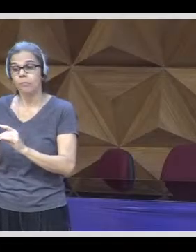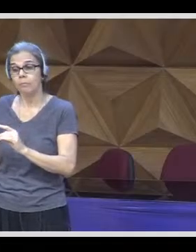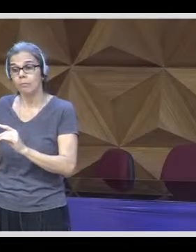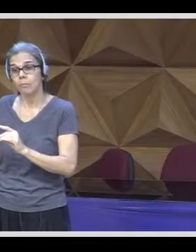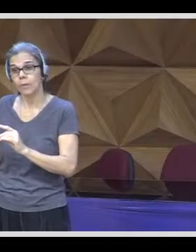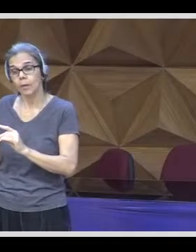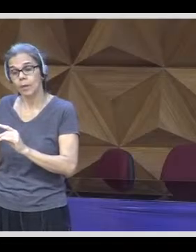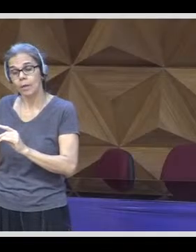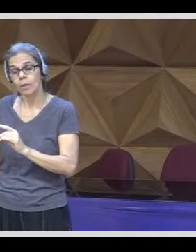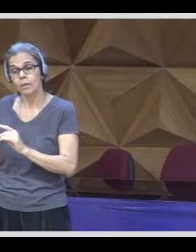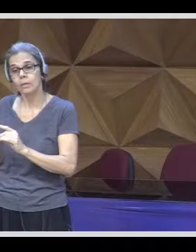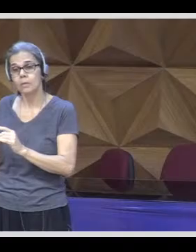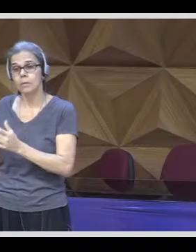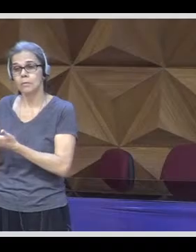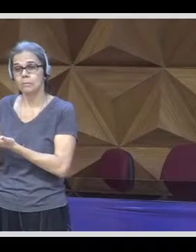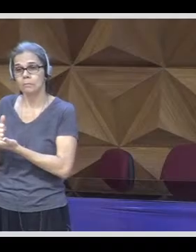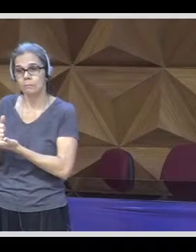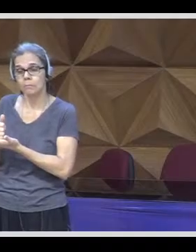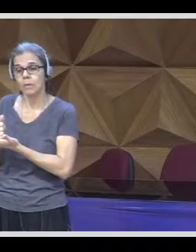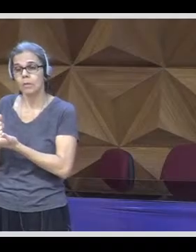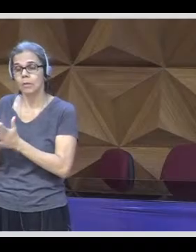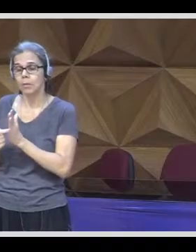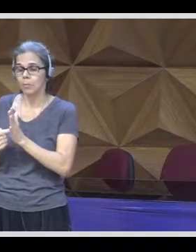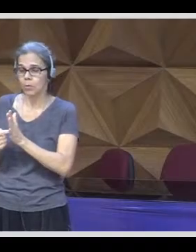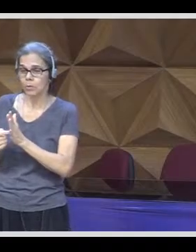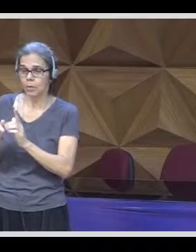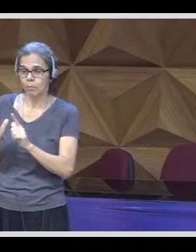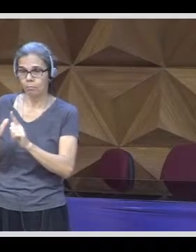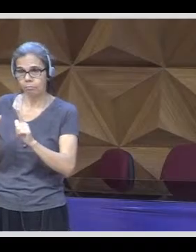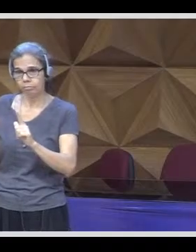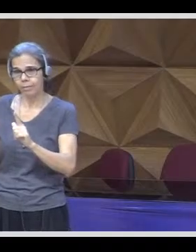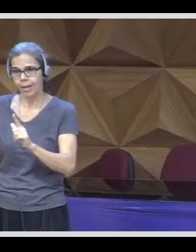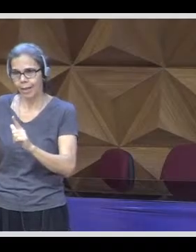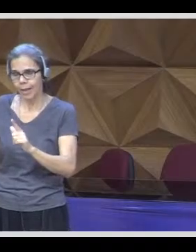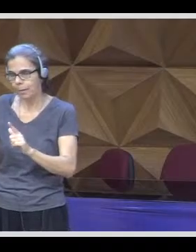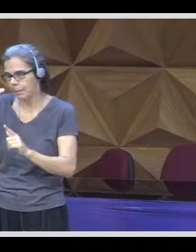for branded content, advertisement, which for